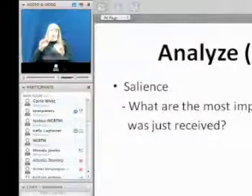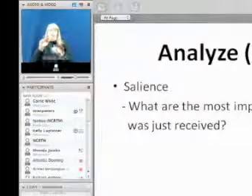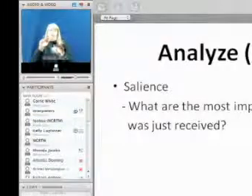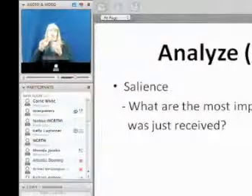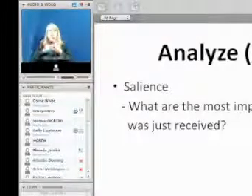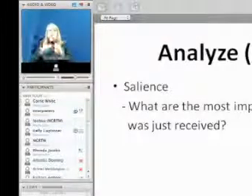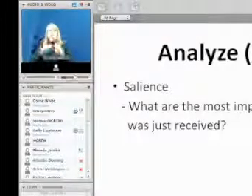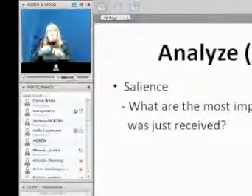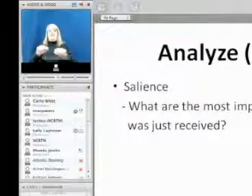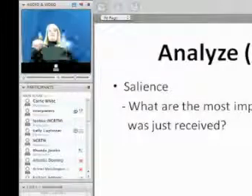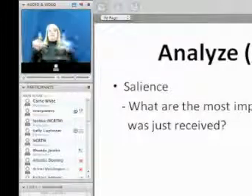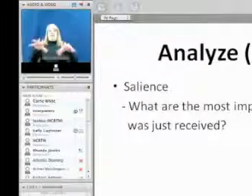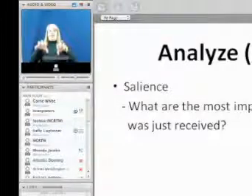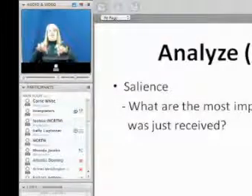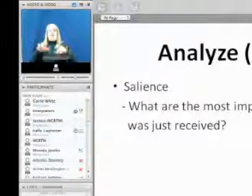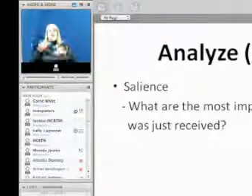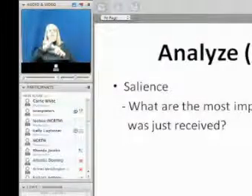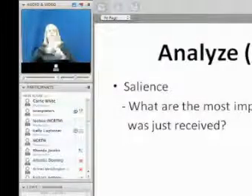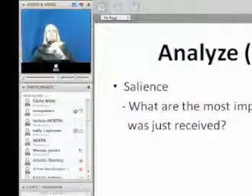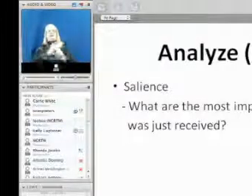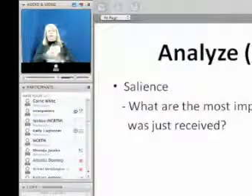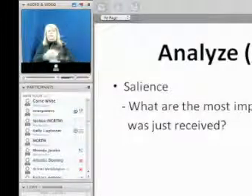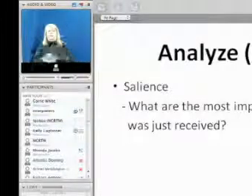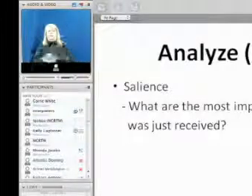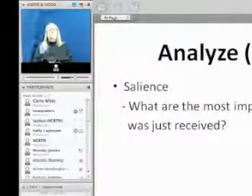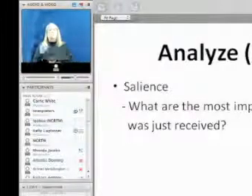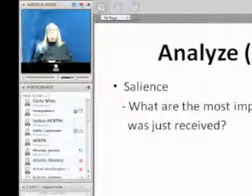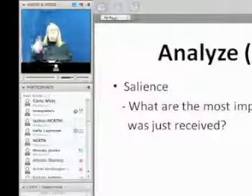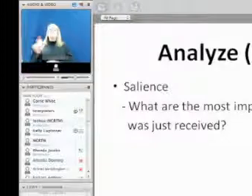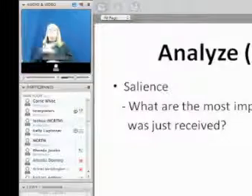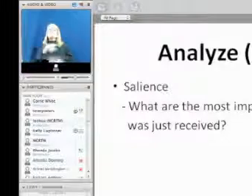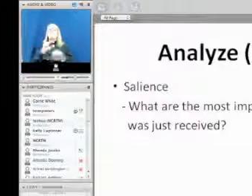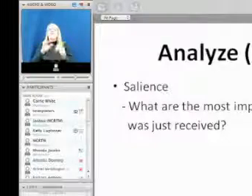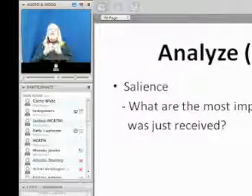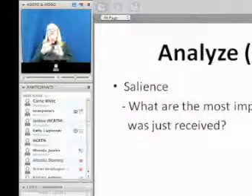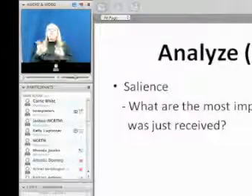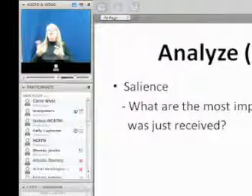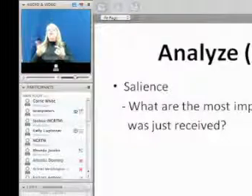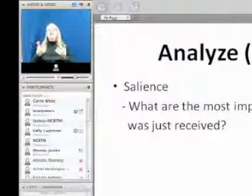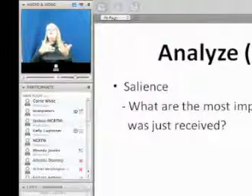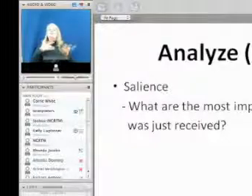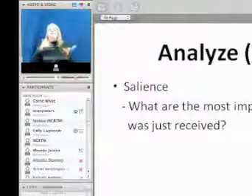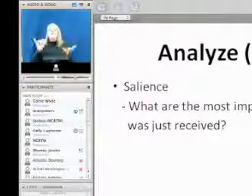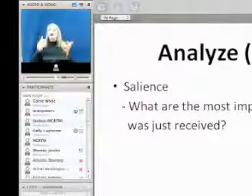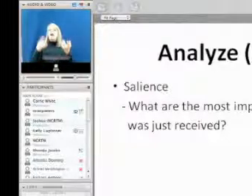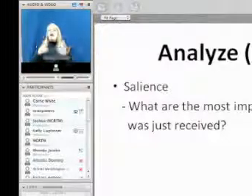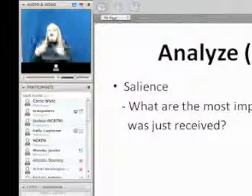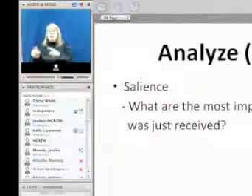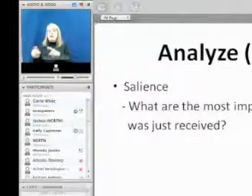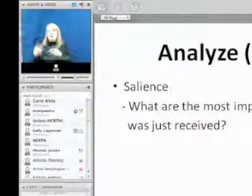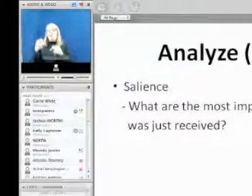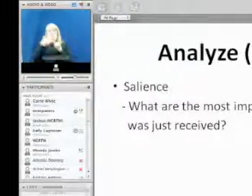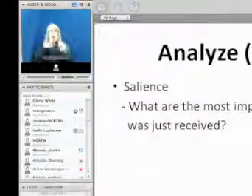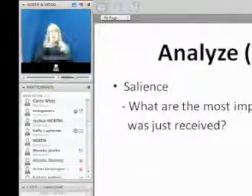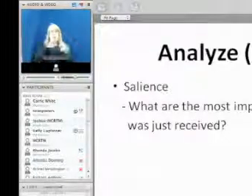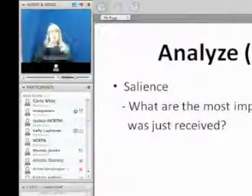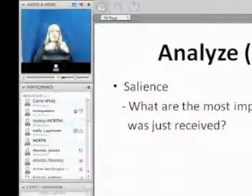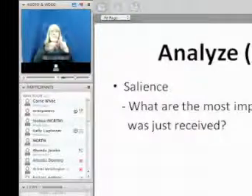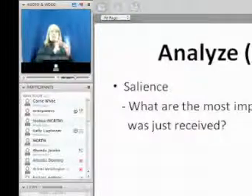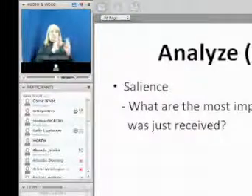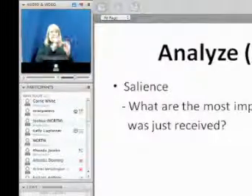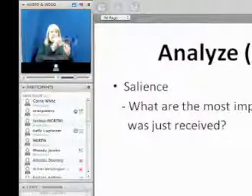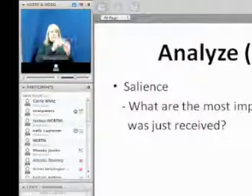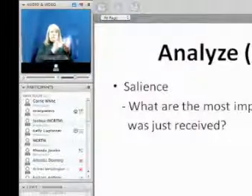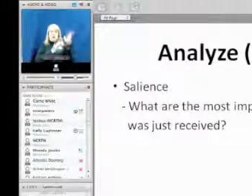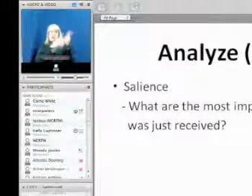So, how did that go? So thinking just of box 2, everything that you took in and what might have